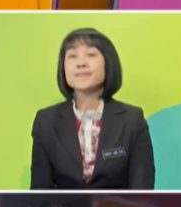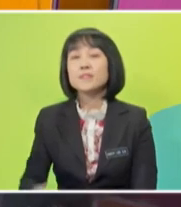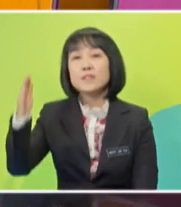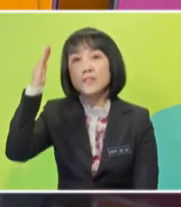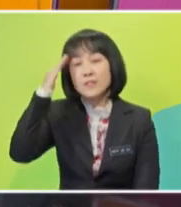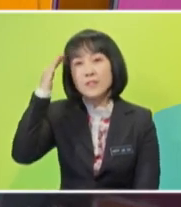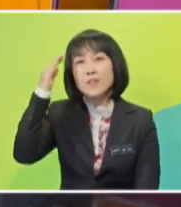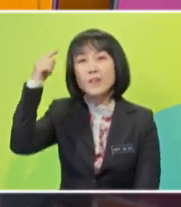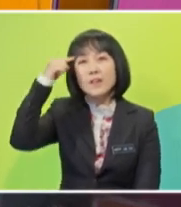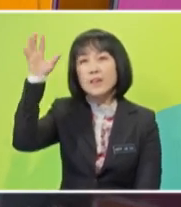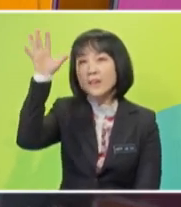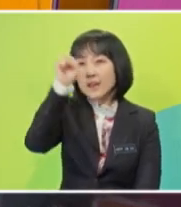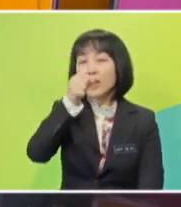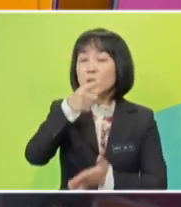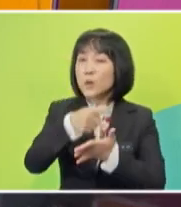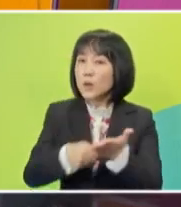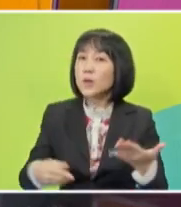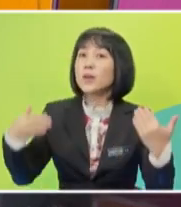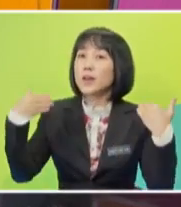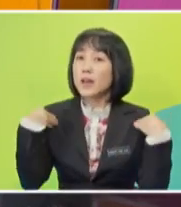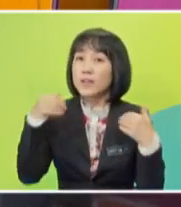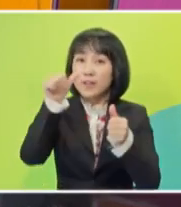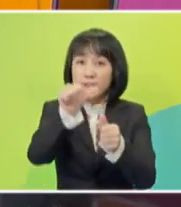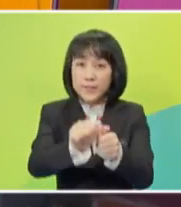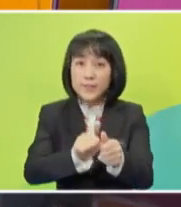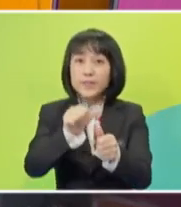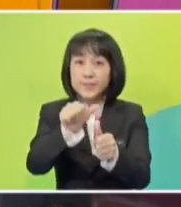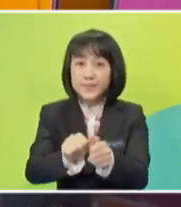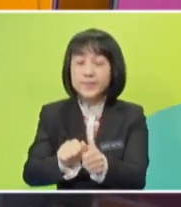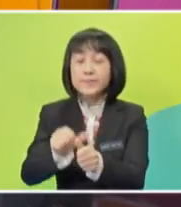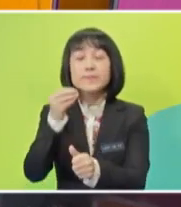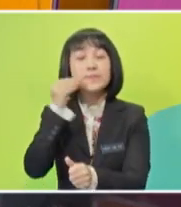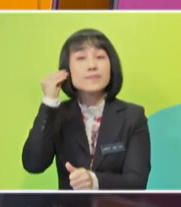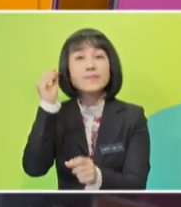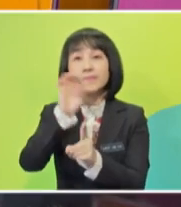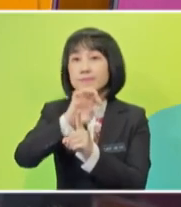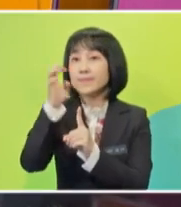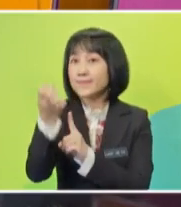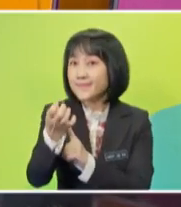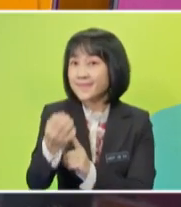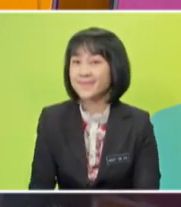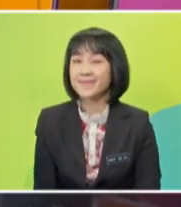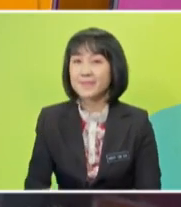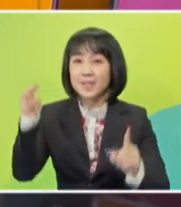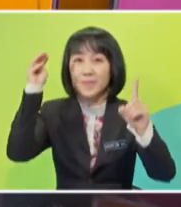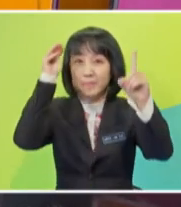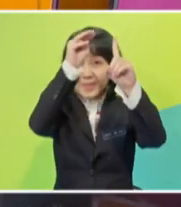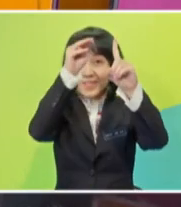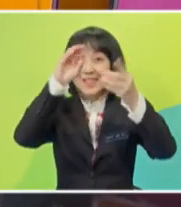know and guess what do we have in each of these habitats. So, Sean, mission number one,